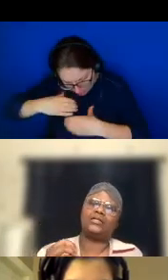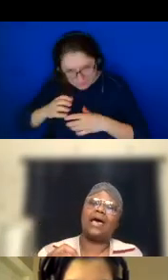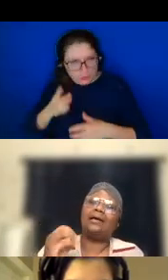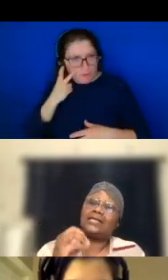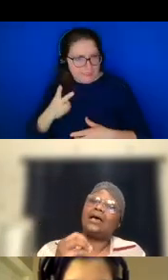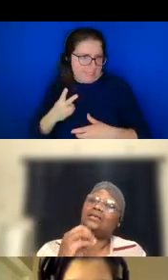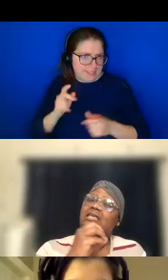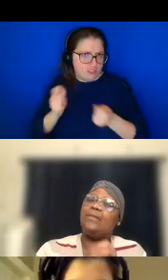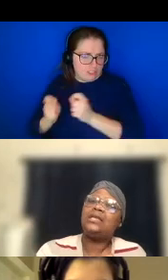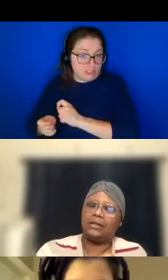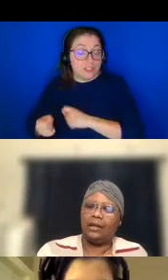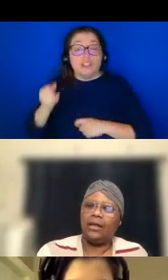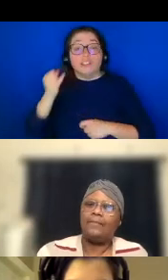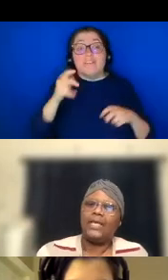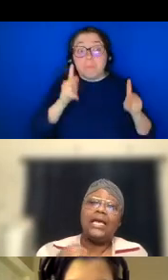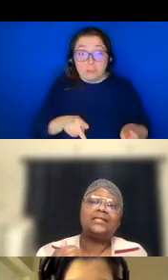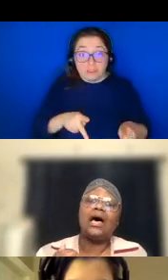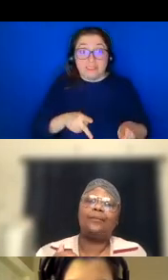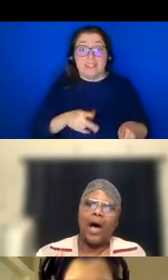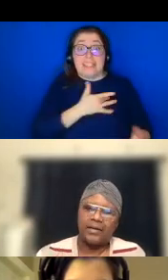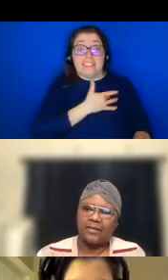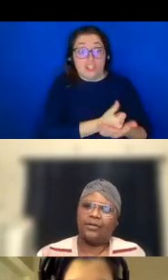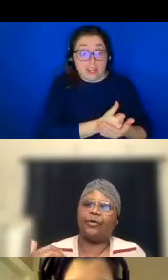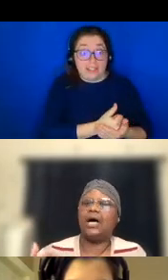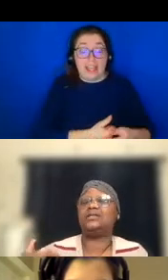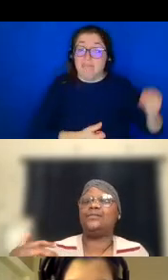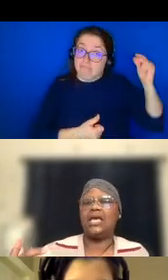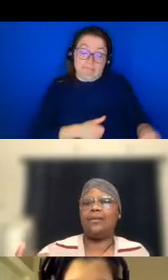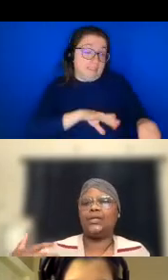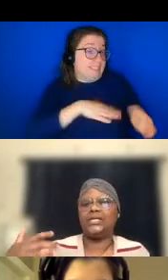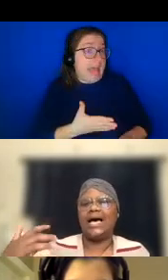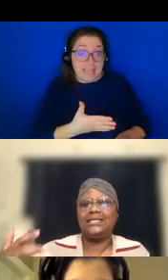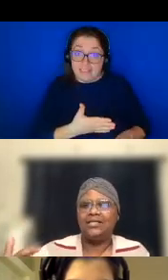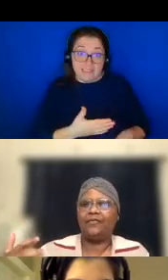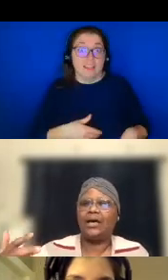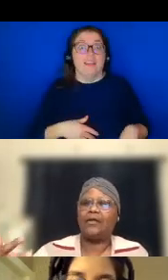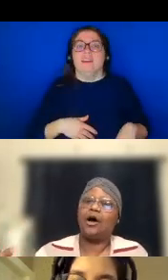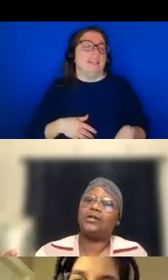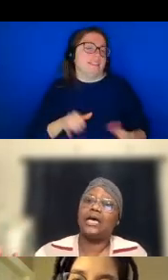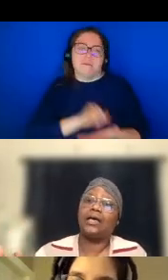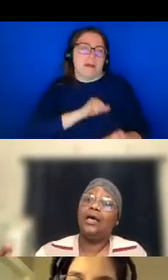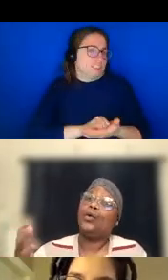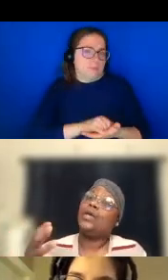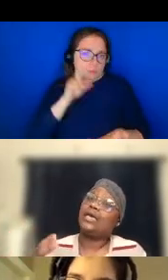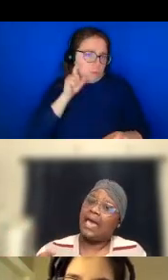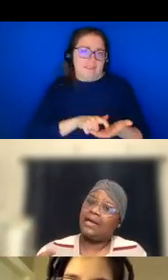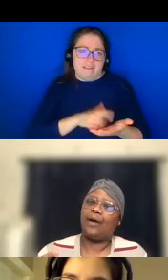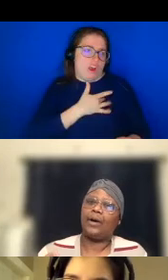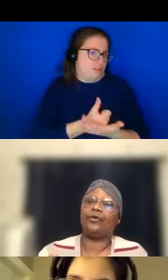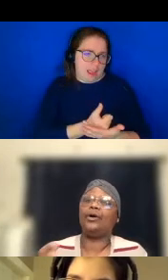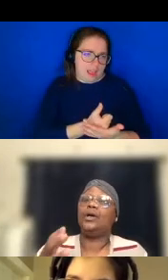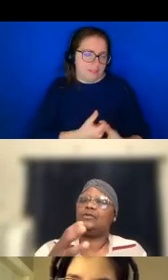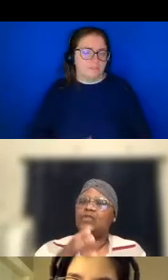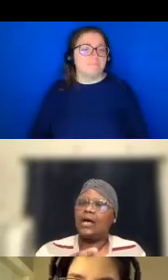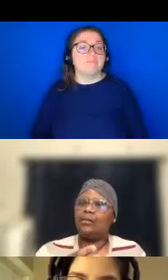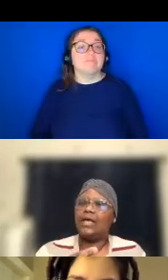heart attack and dies immediately, it is not possible for us to be able to identify the heart attack. We can,